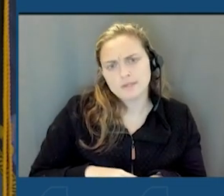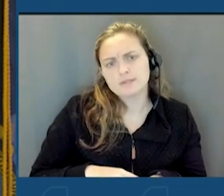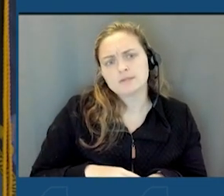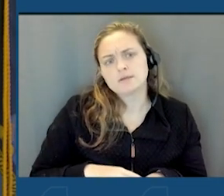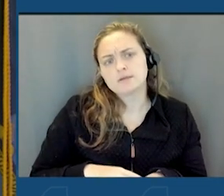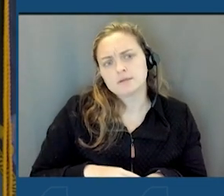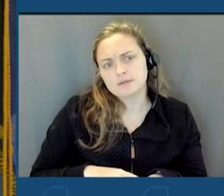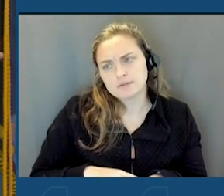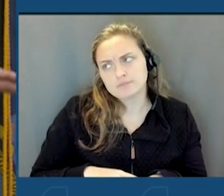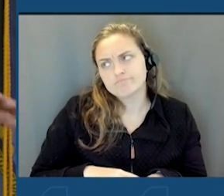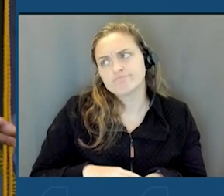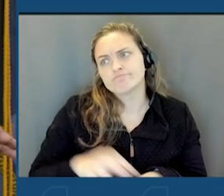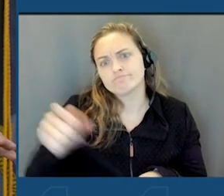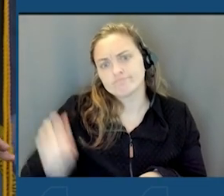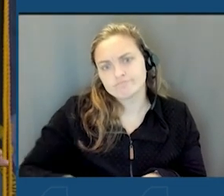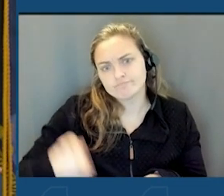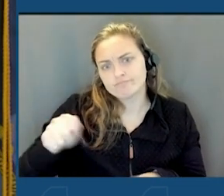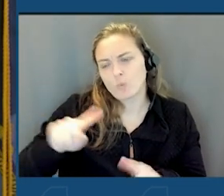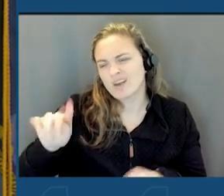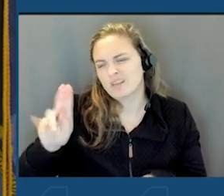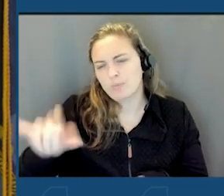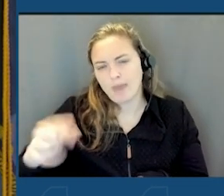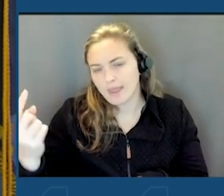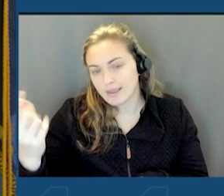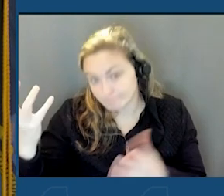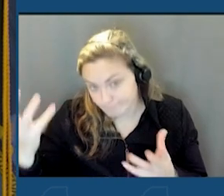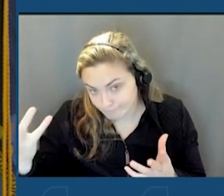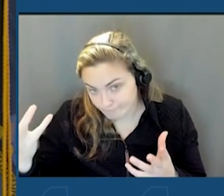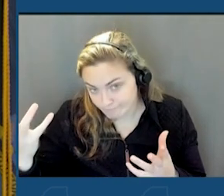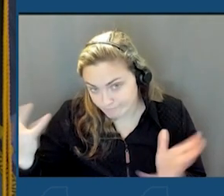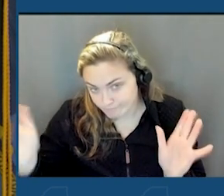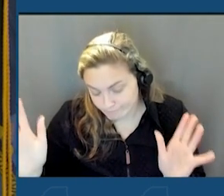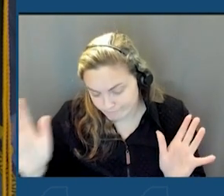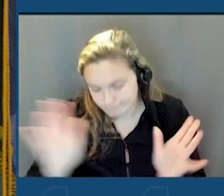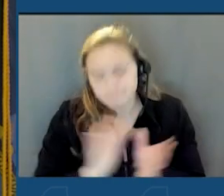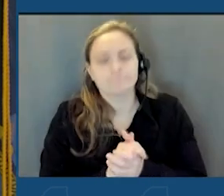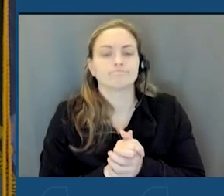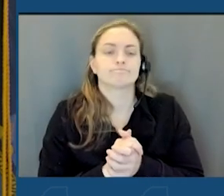feed, flush it, and it probably went to the bay. You know, so.